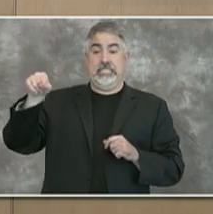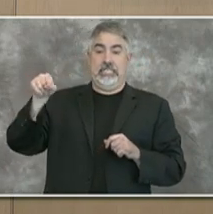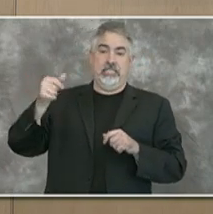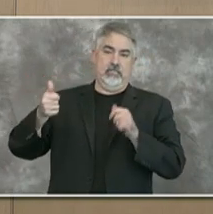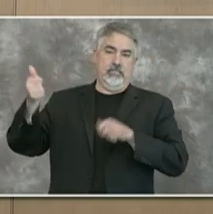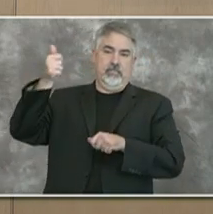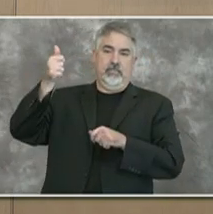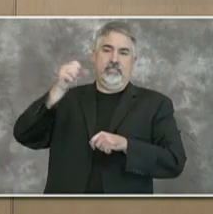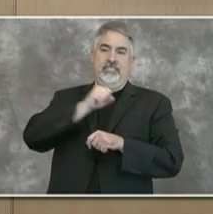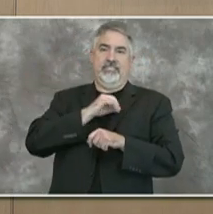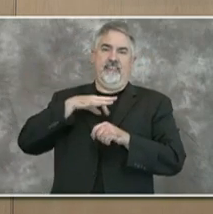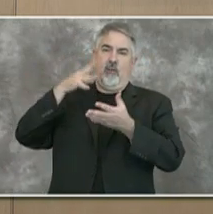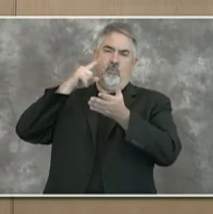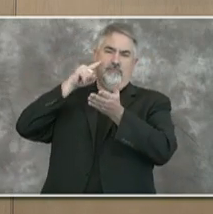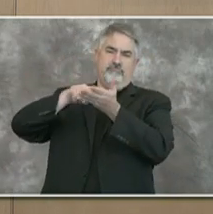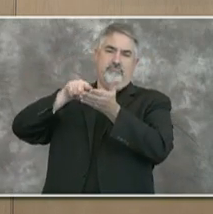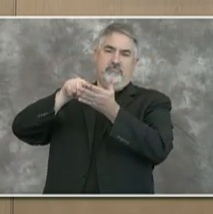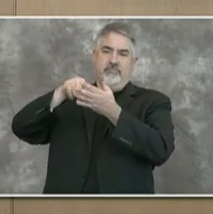is obtained,